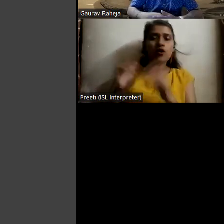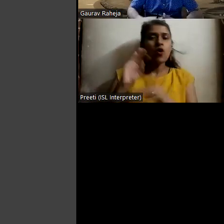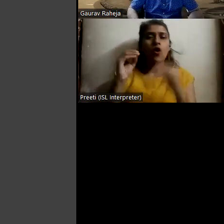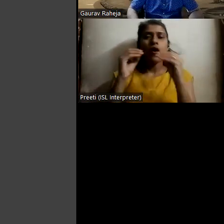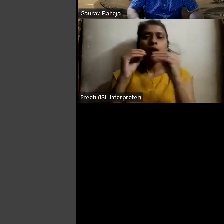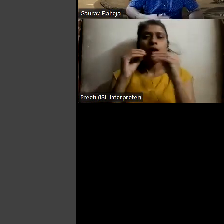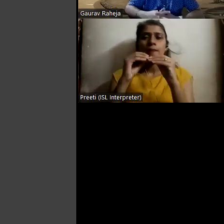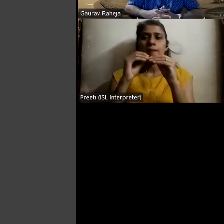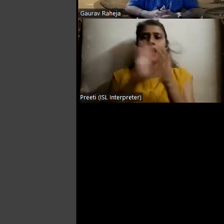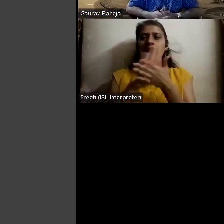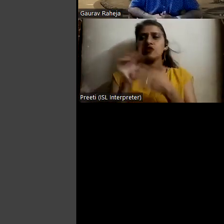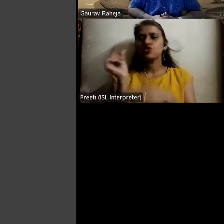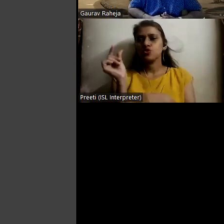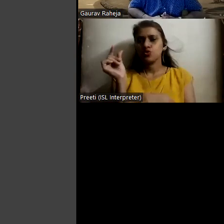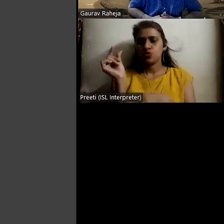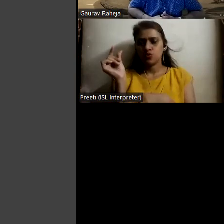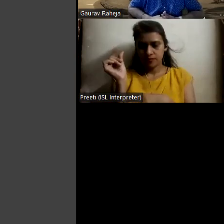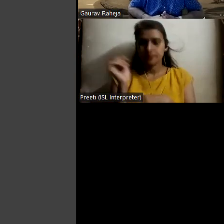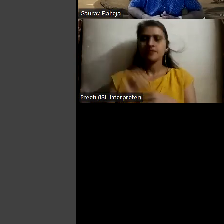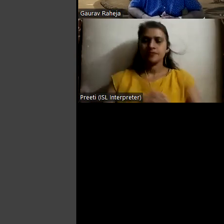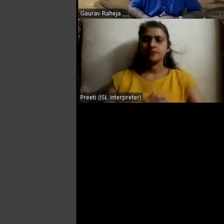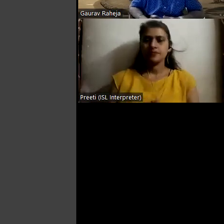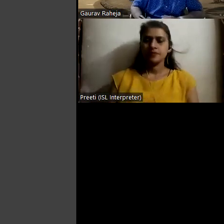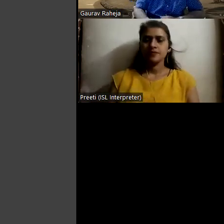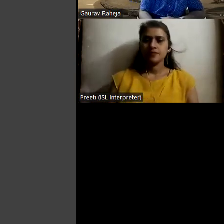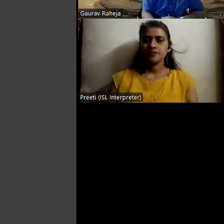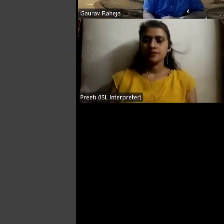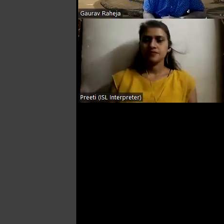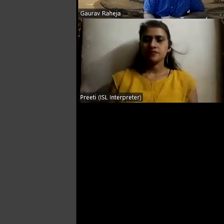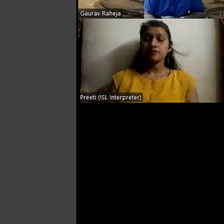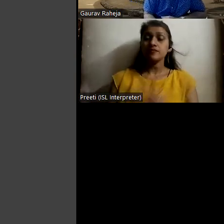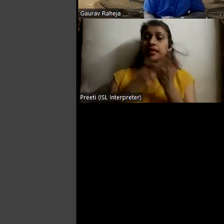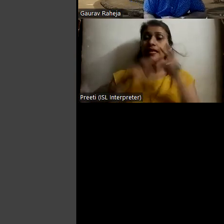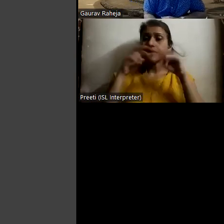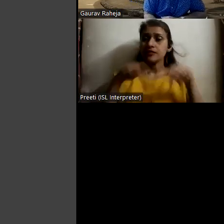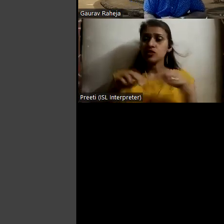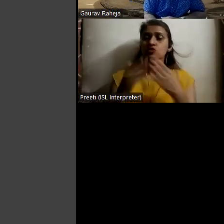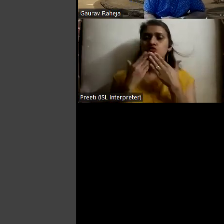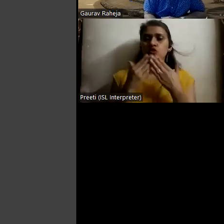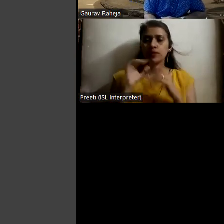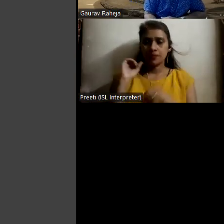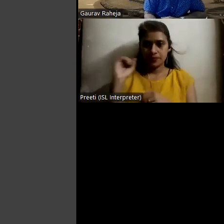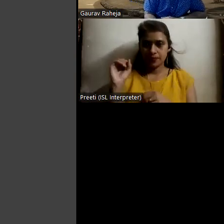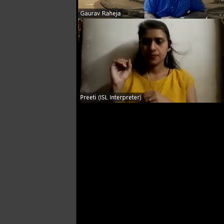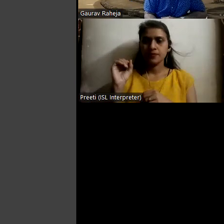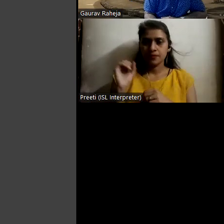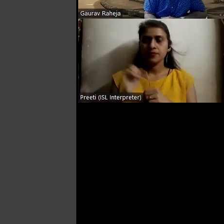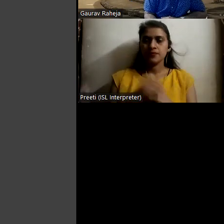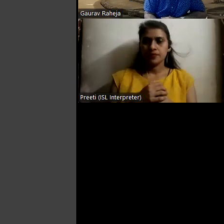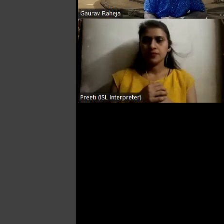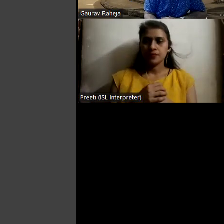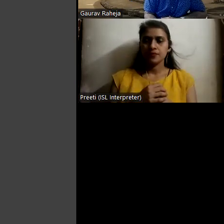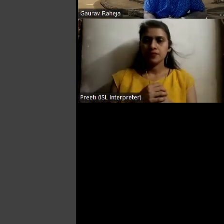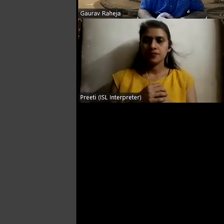Oh, BHU. you're in Banaras. Oh, okay, Yeah, okay. I am a research scholar. Oh, So yeah, yeah.